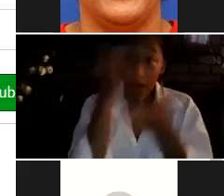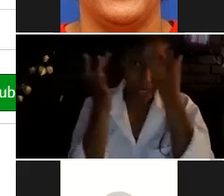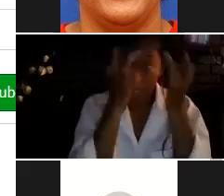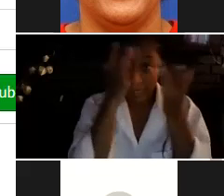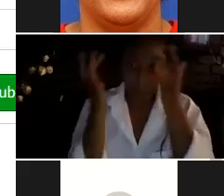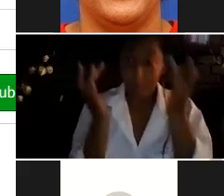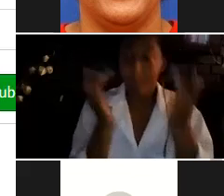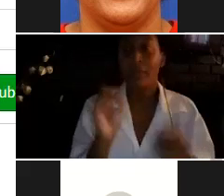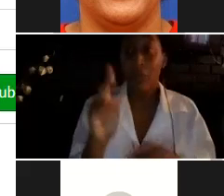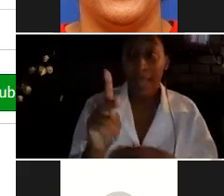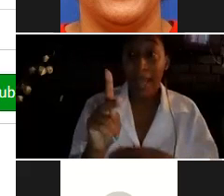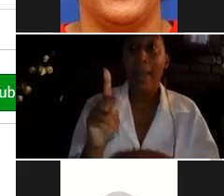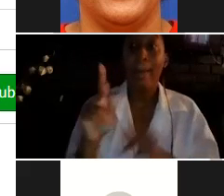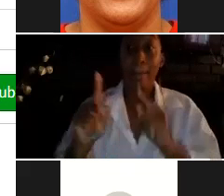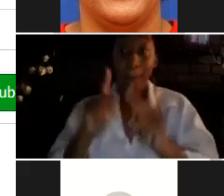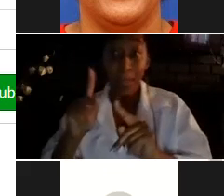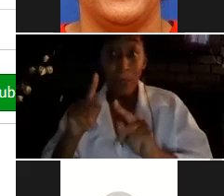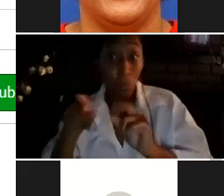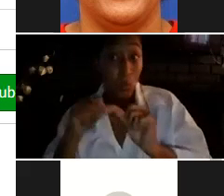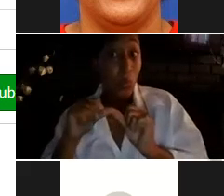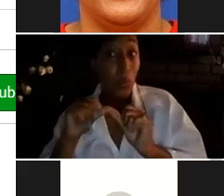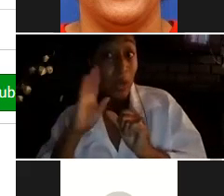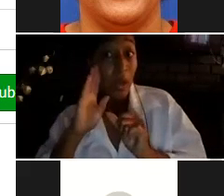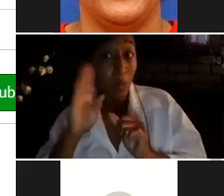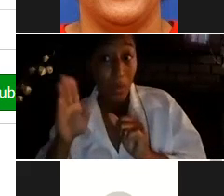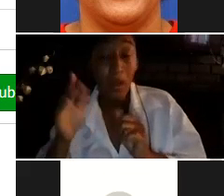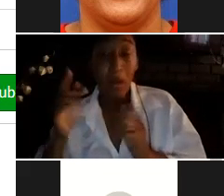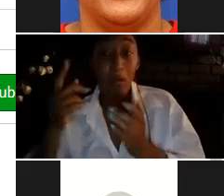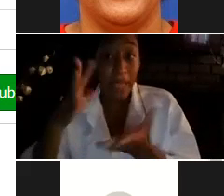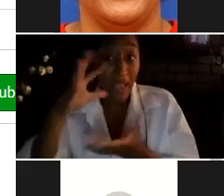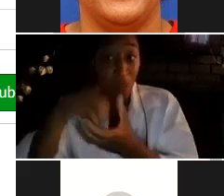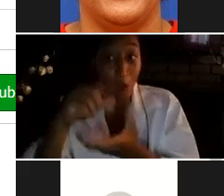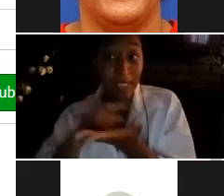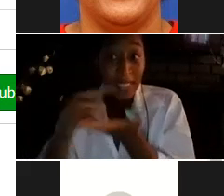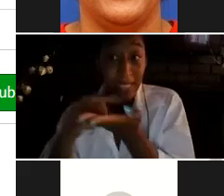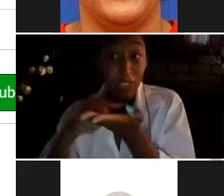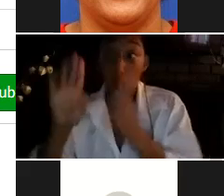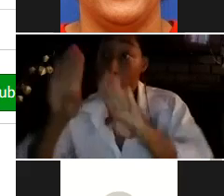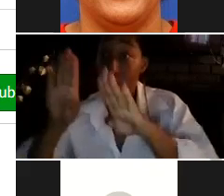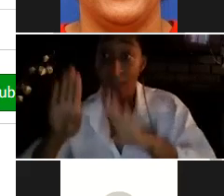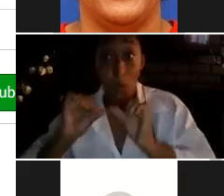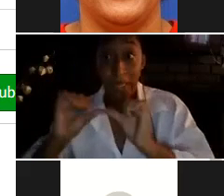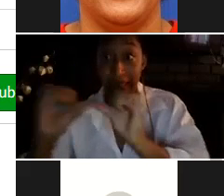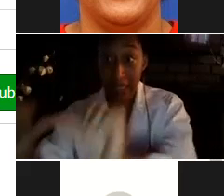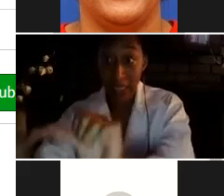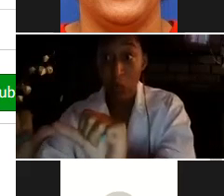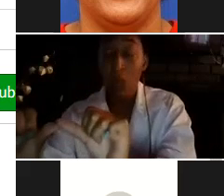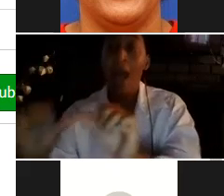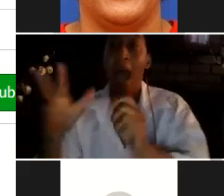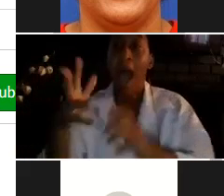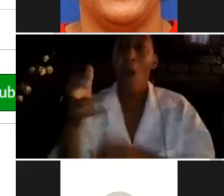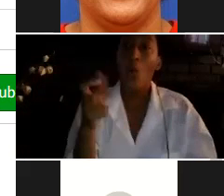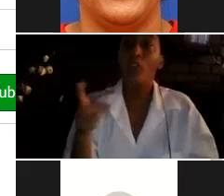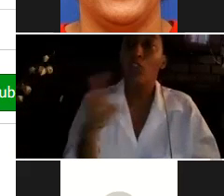of you who are doing them, great, keep at it. Right, the goal is for you to have dialogue with your peers about